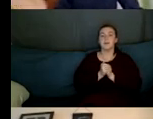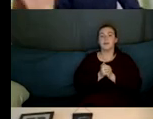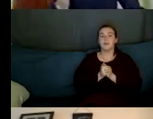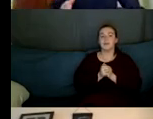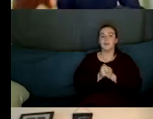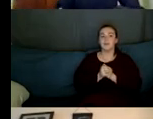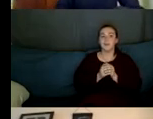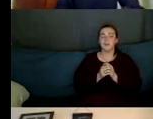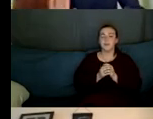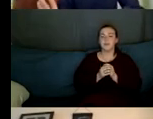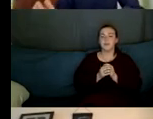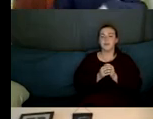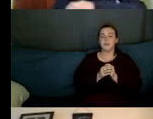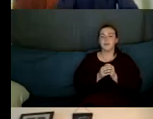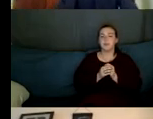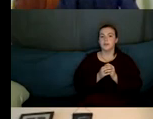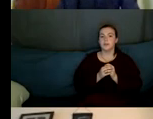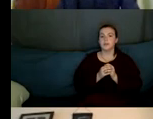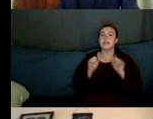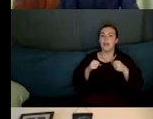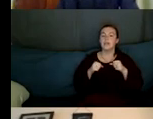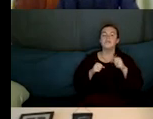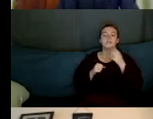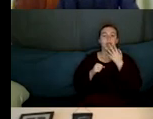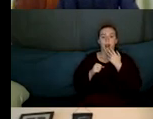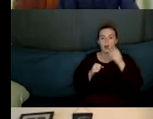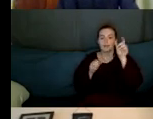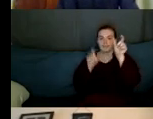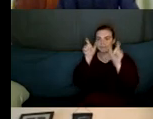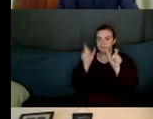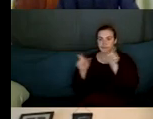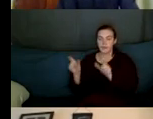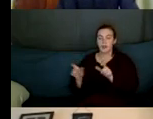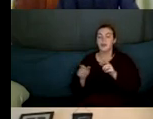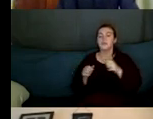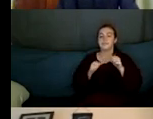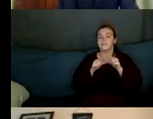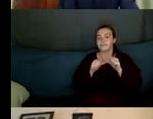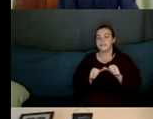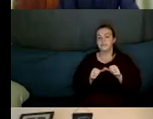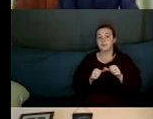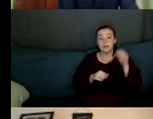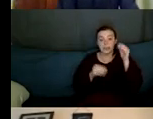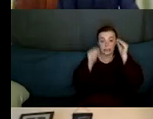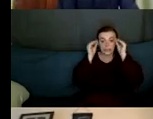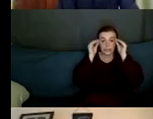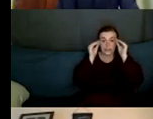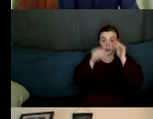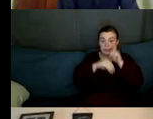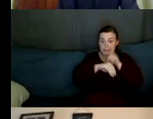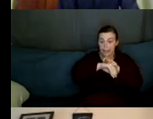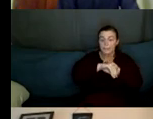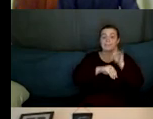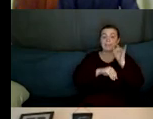You might just color code them as you go. So I have teacher time. That's going to be the teacher's local time for their